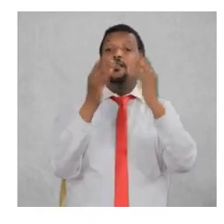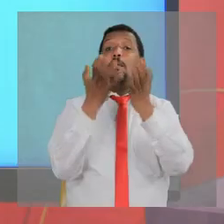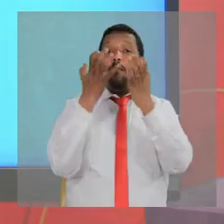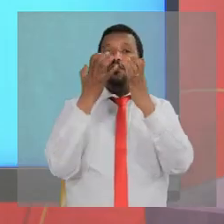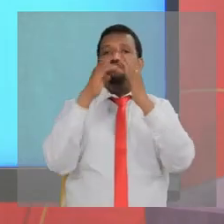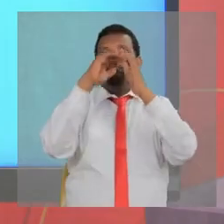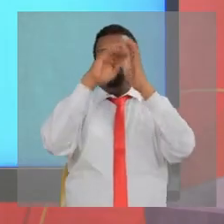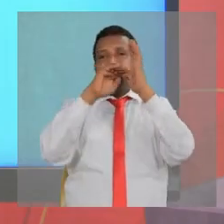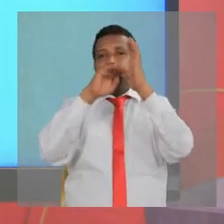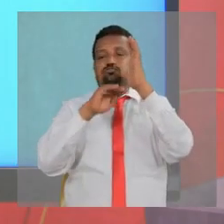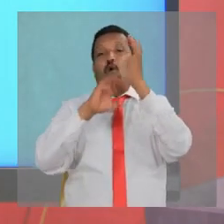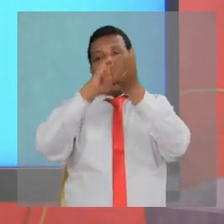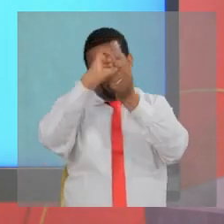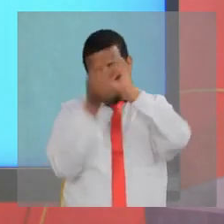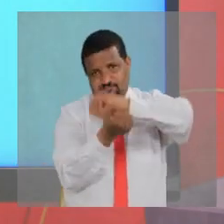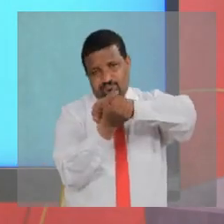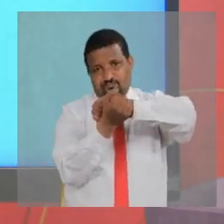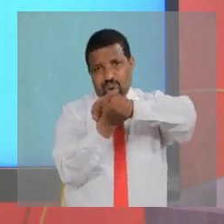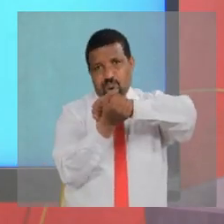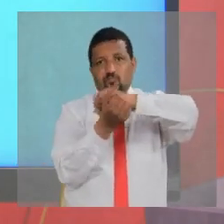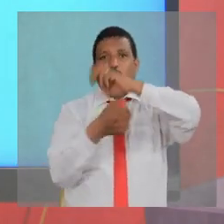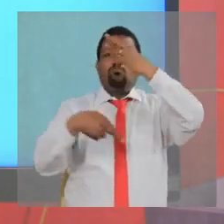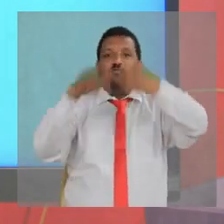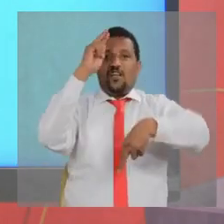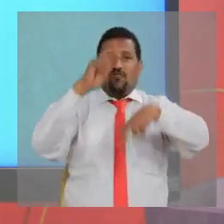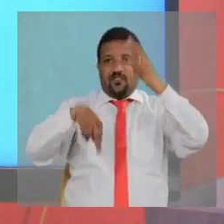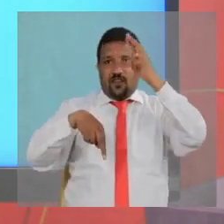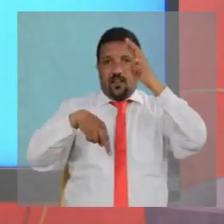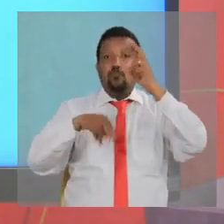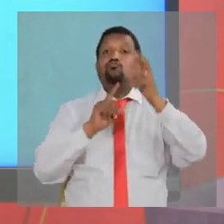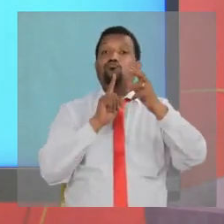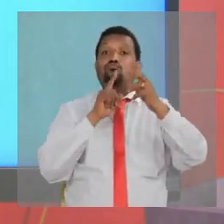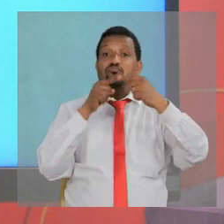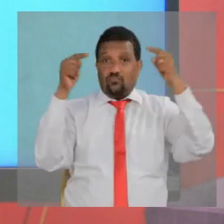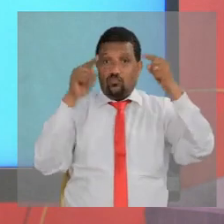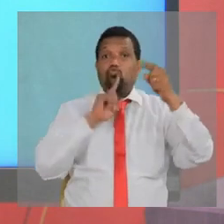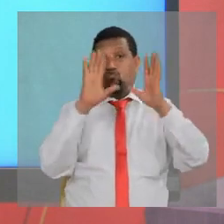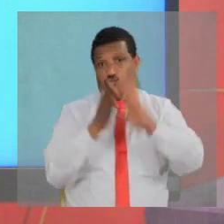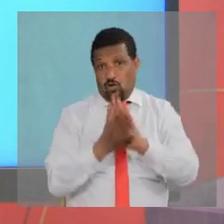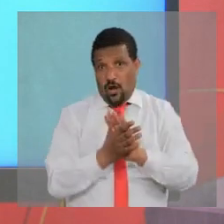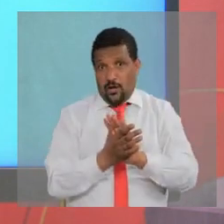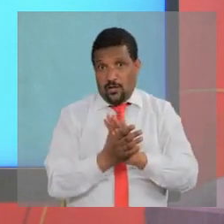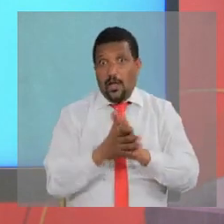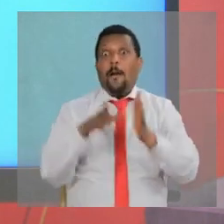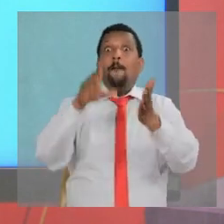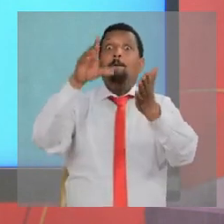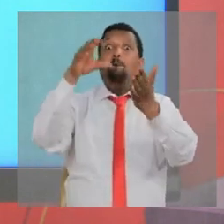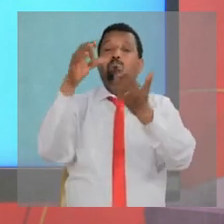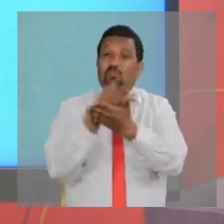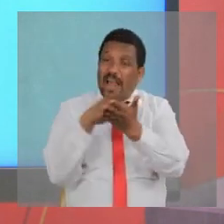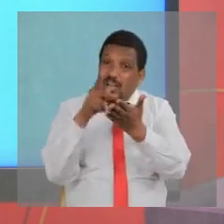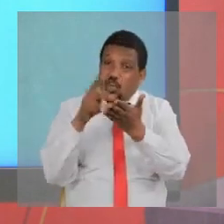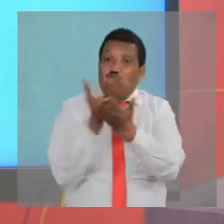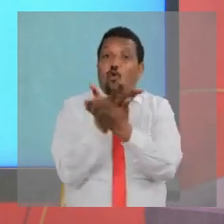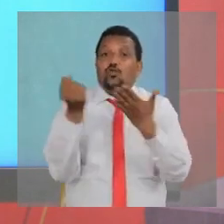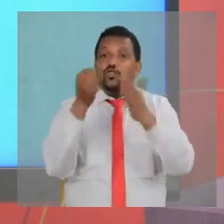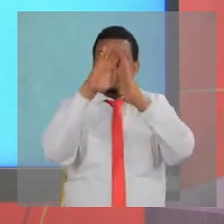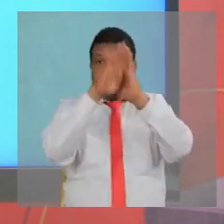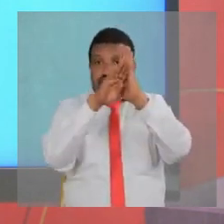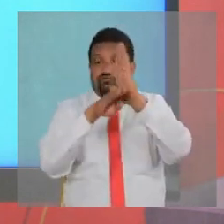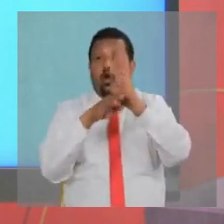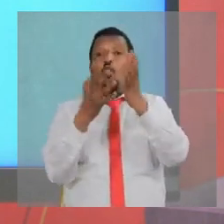Vice versa means the opposite holds true. That means as price of a commodity decreases, quantity demanded